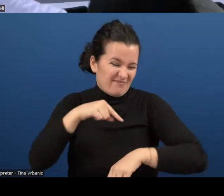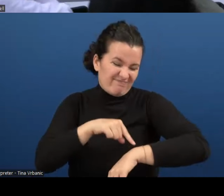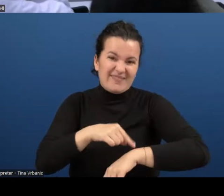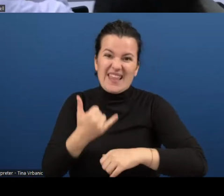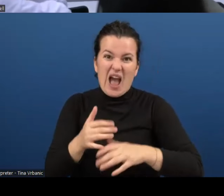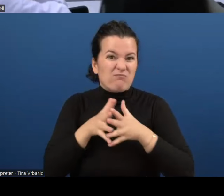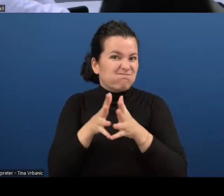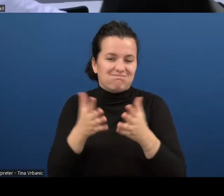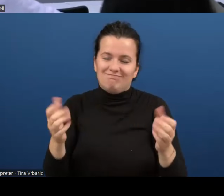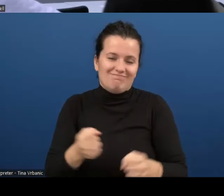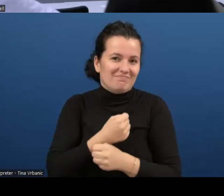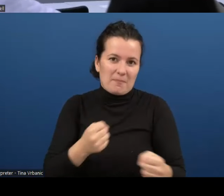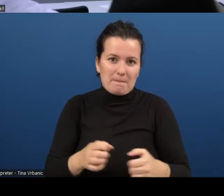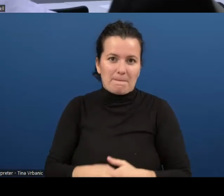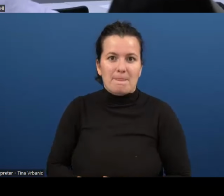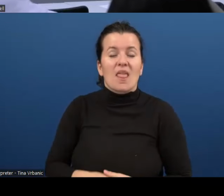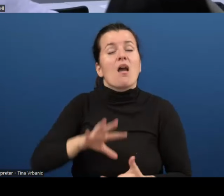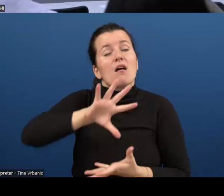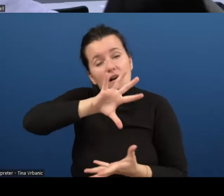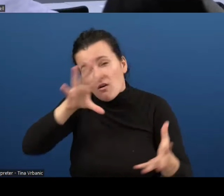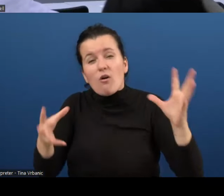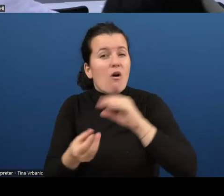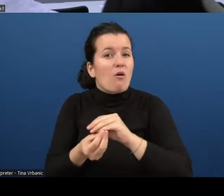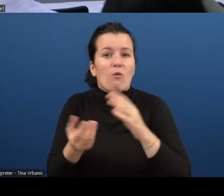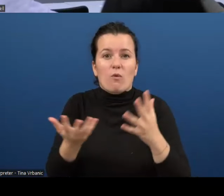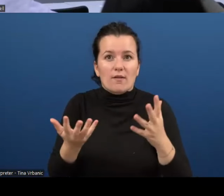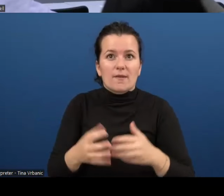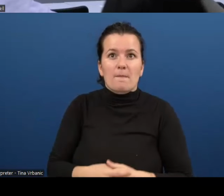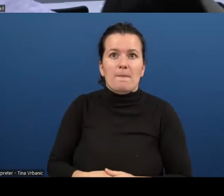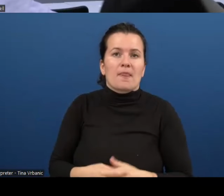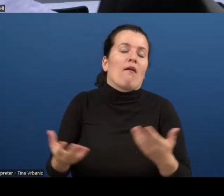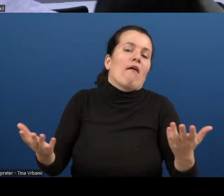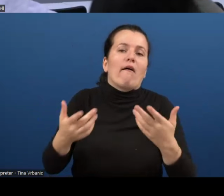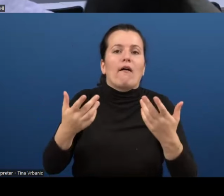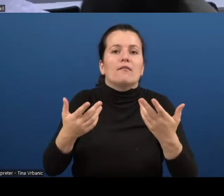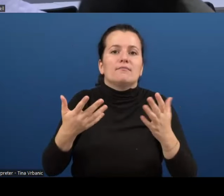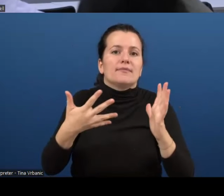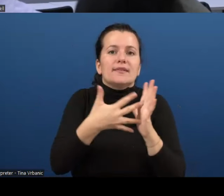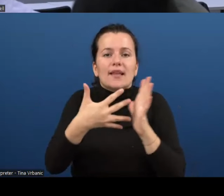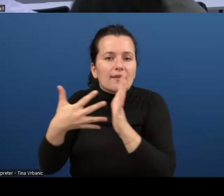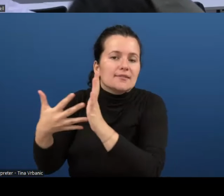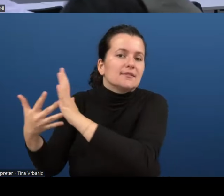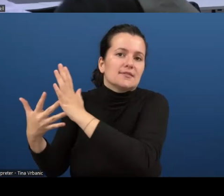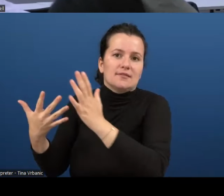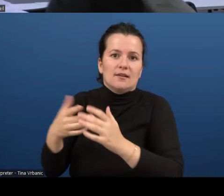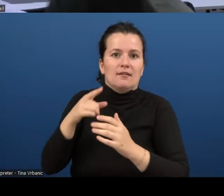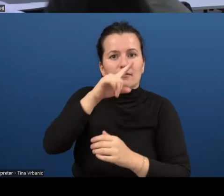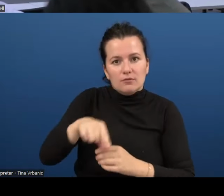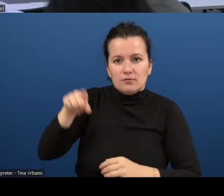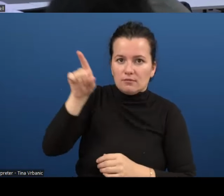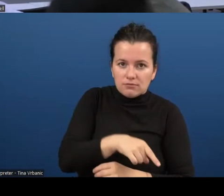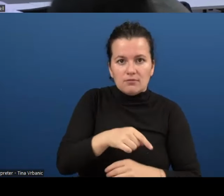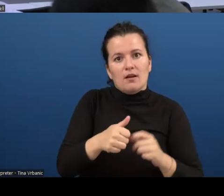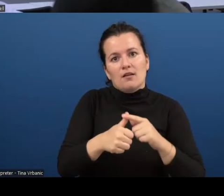But what we found is that many of the we tested several of these standard patterns, and many of